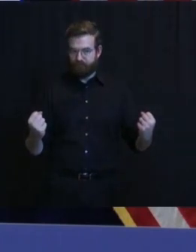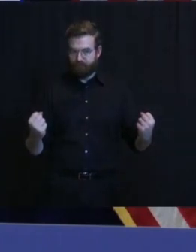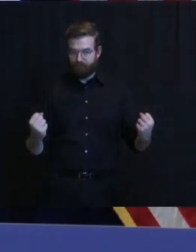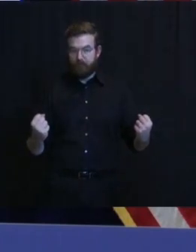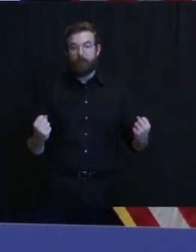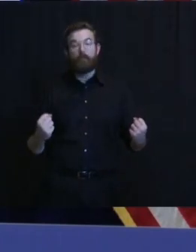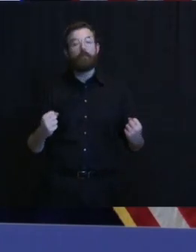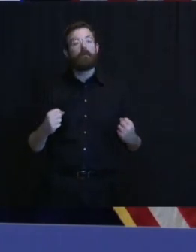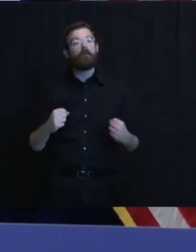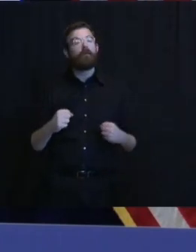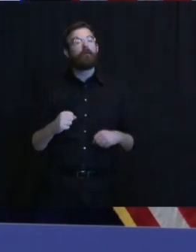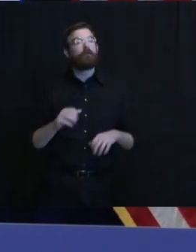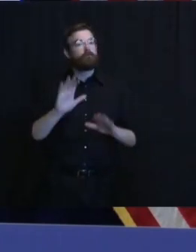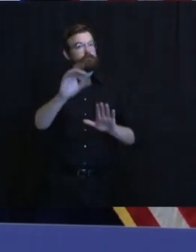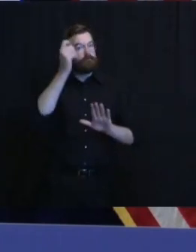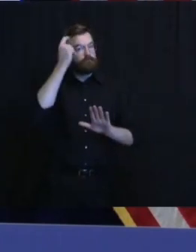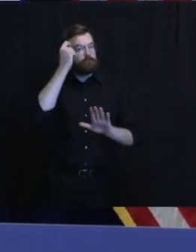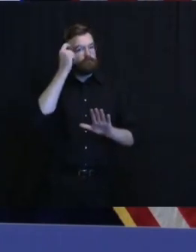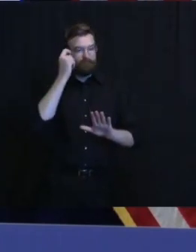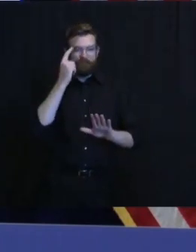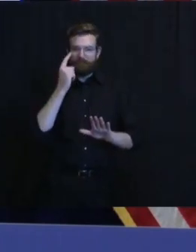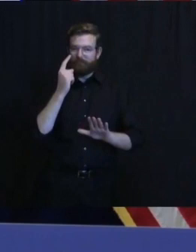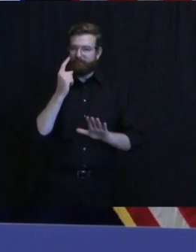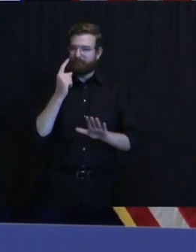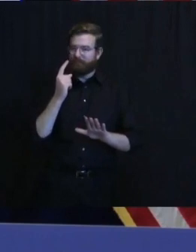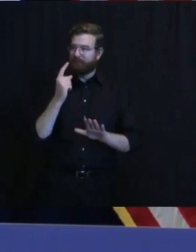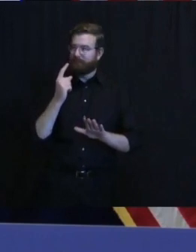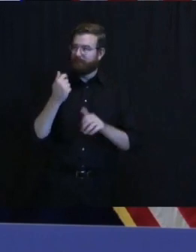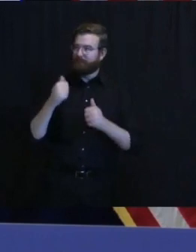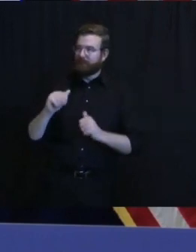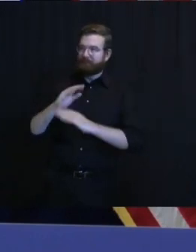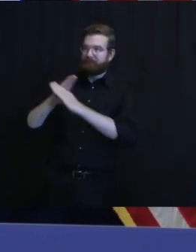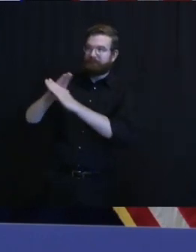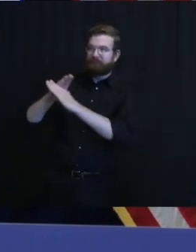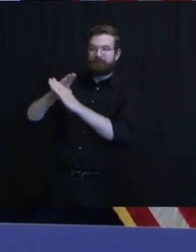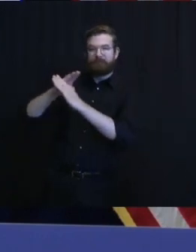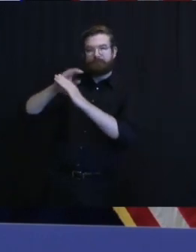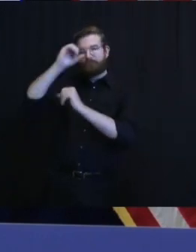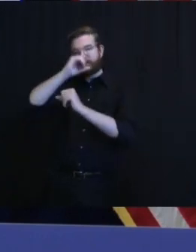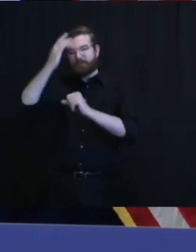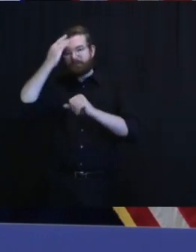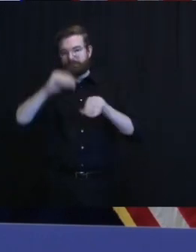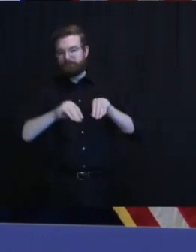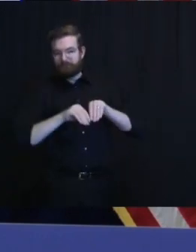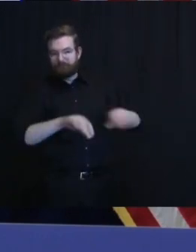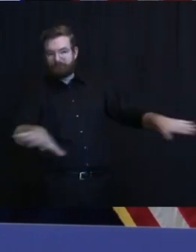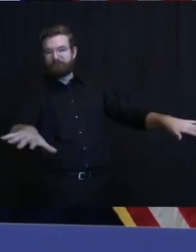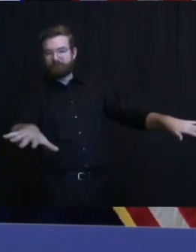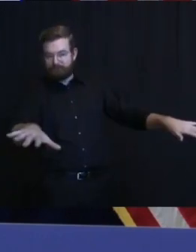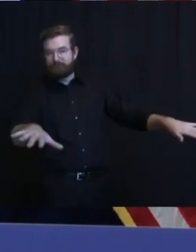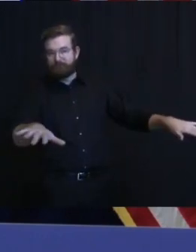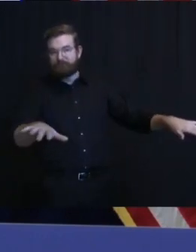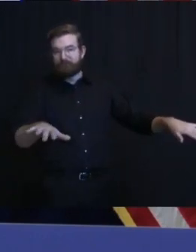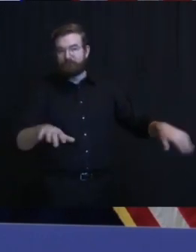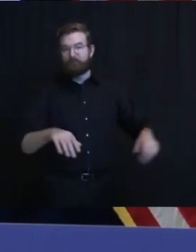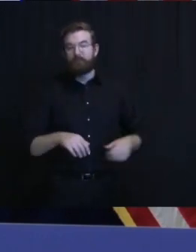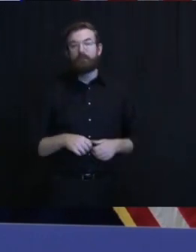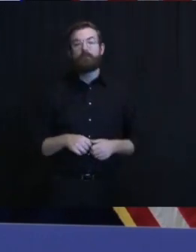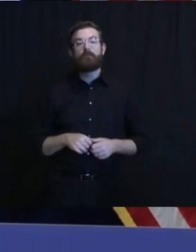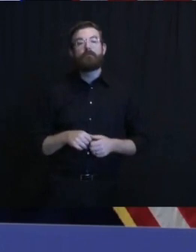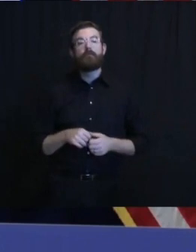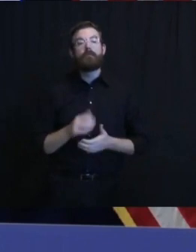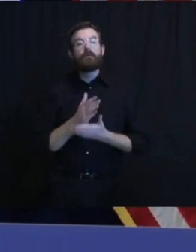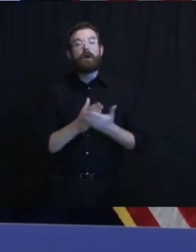shown positive results for West Nile virus, Eastern equine encephalitis, and